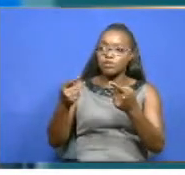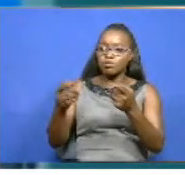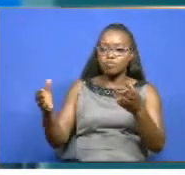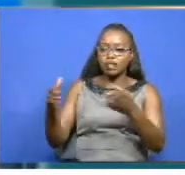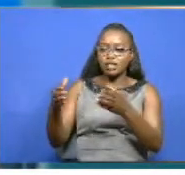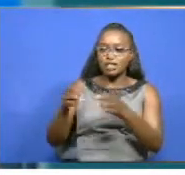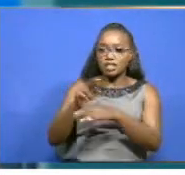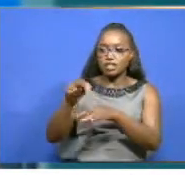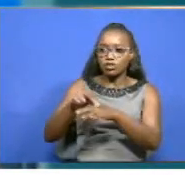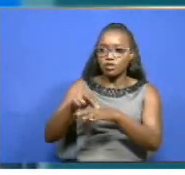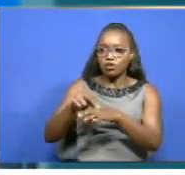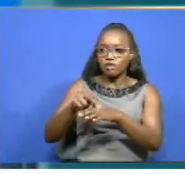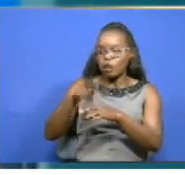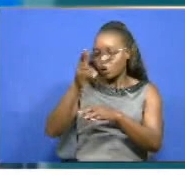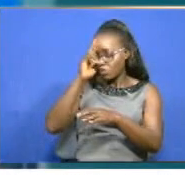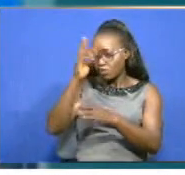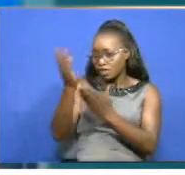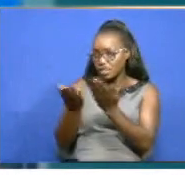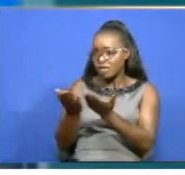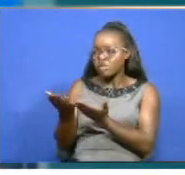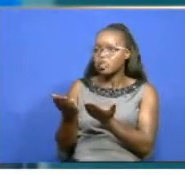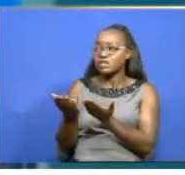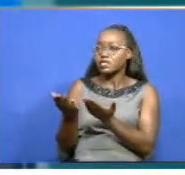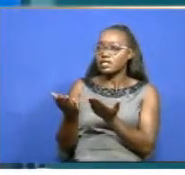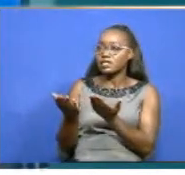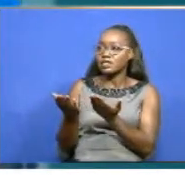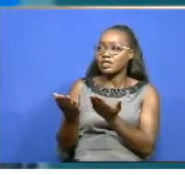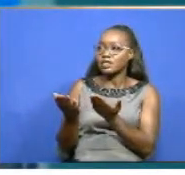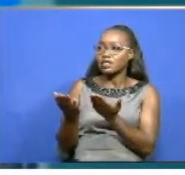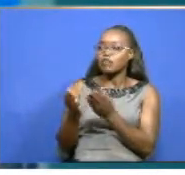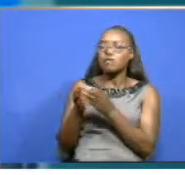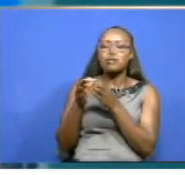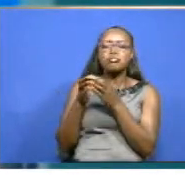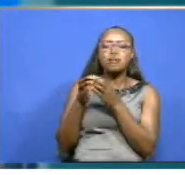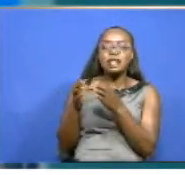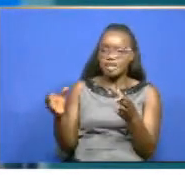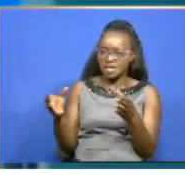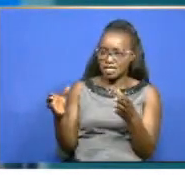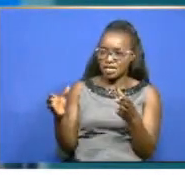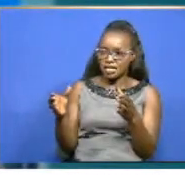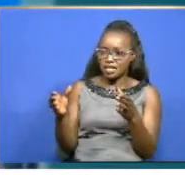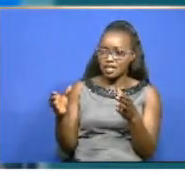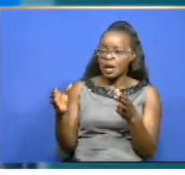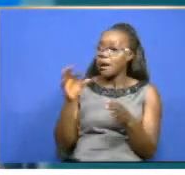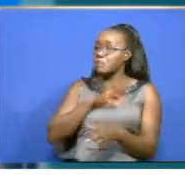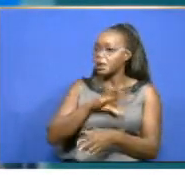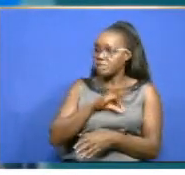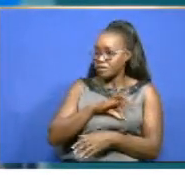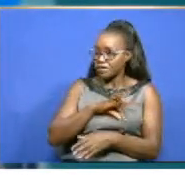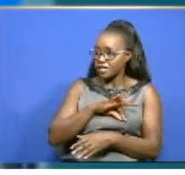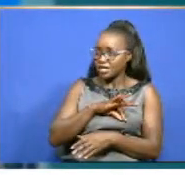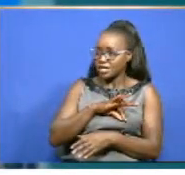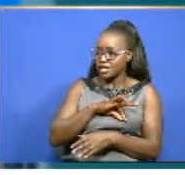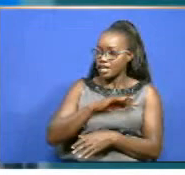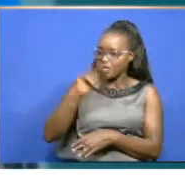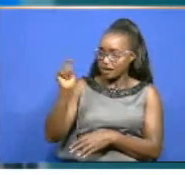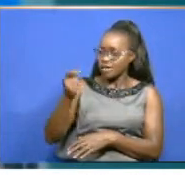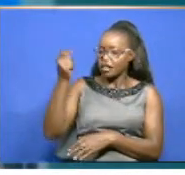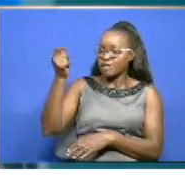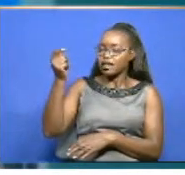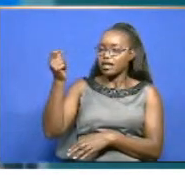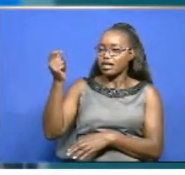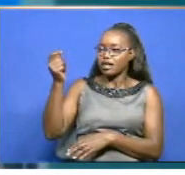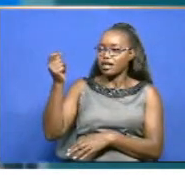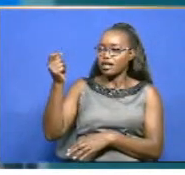National Service, Security Service, would have been huge. That would have benefited this country in terms